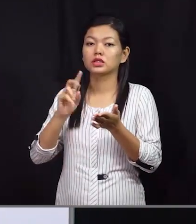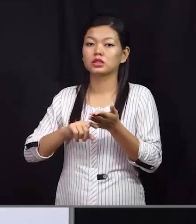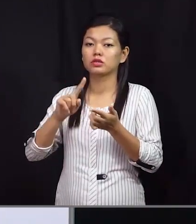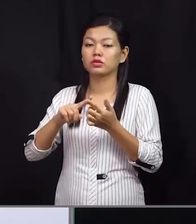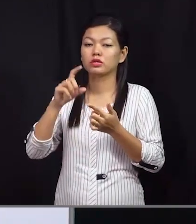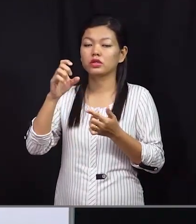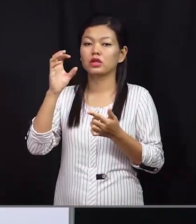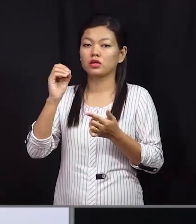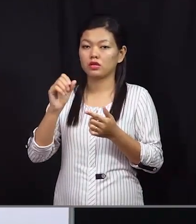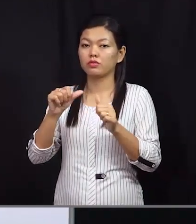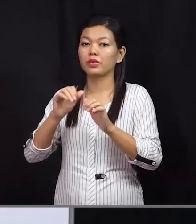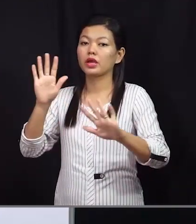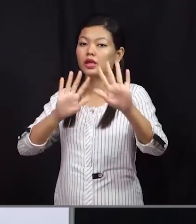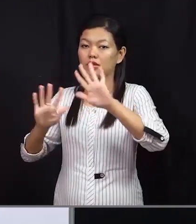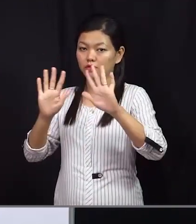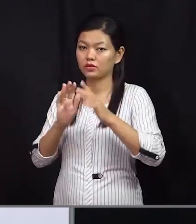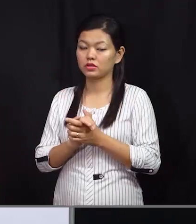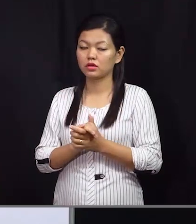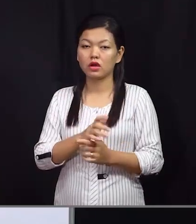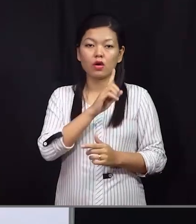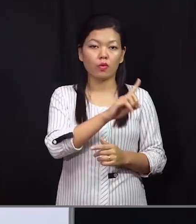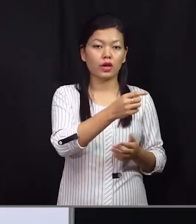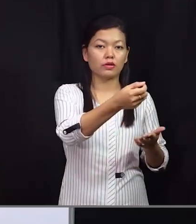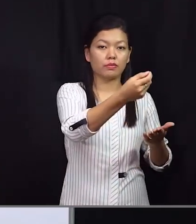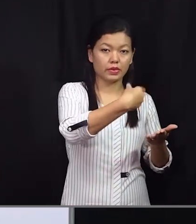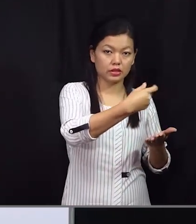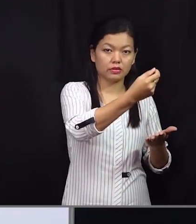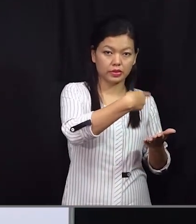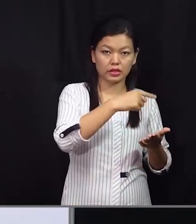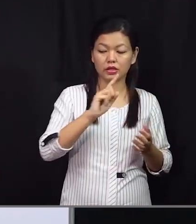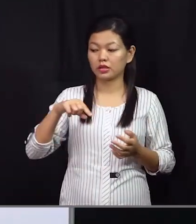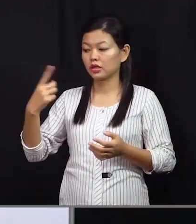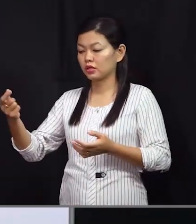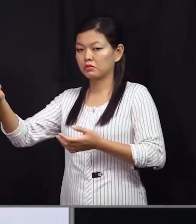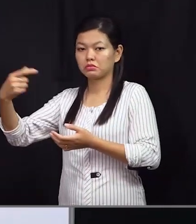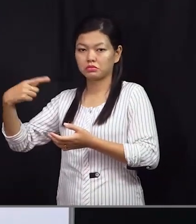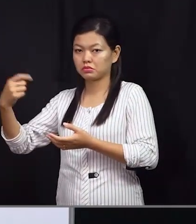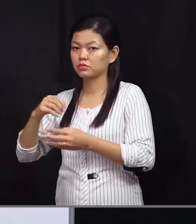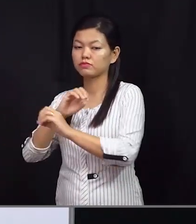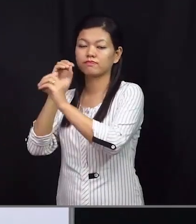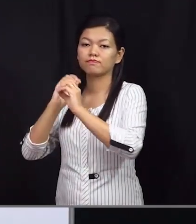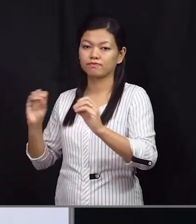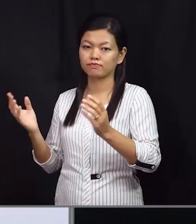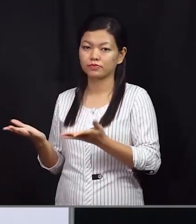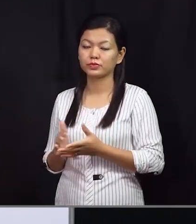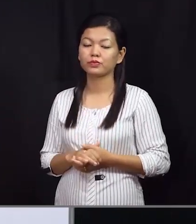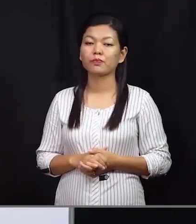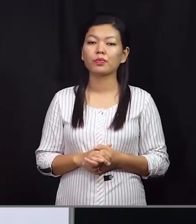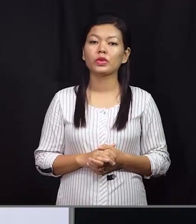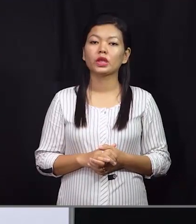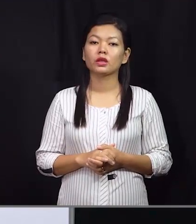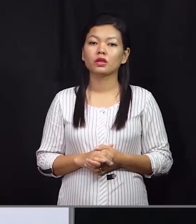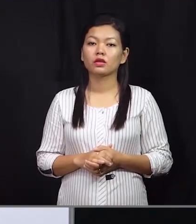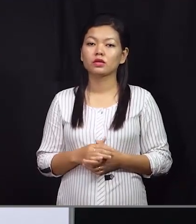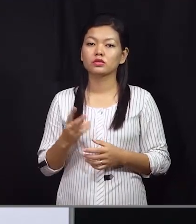two examples to differentiate between economic and non-economic. Economic means which you are doing in order to earn money. Non-economic means